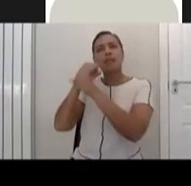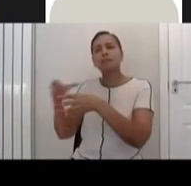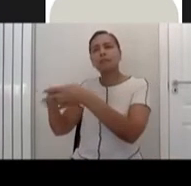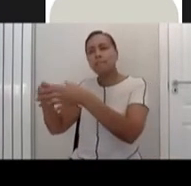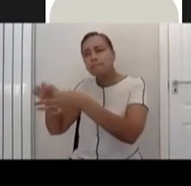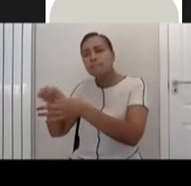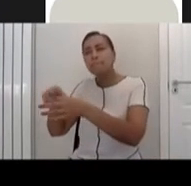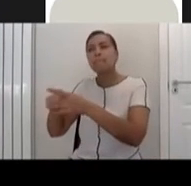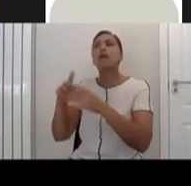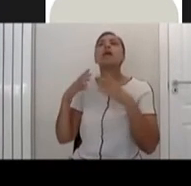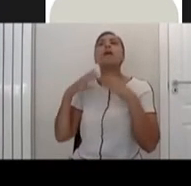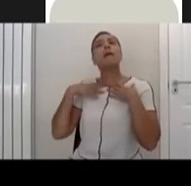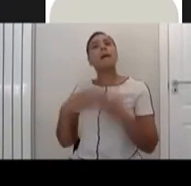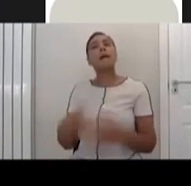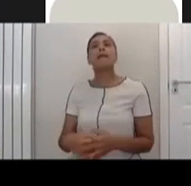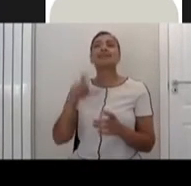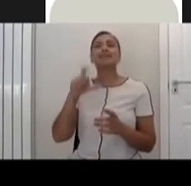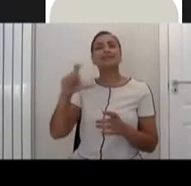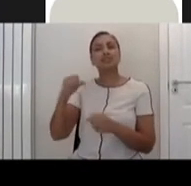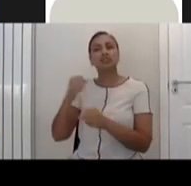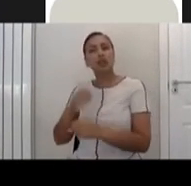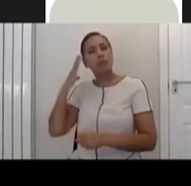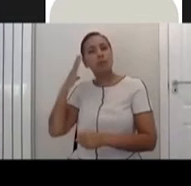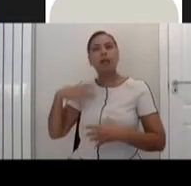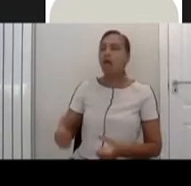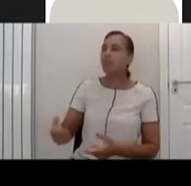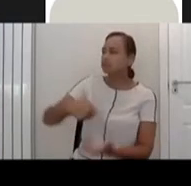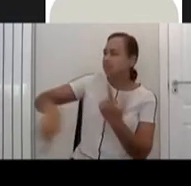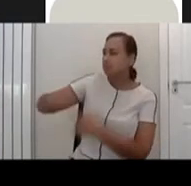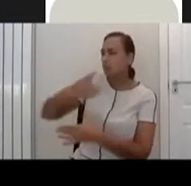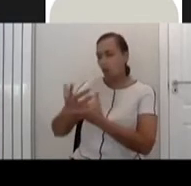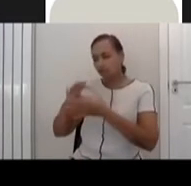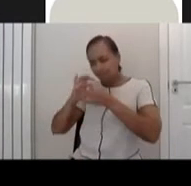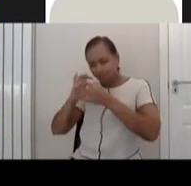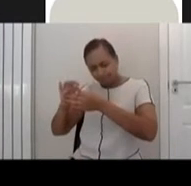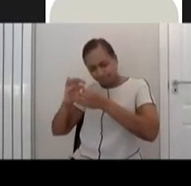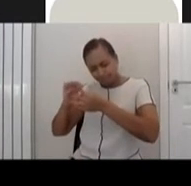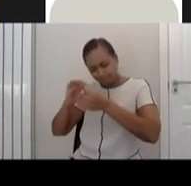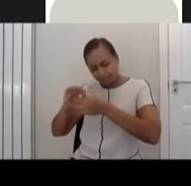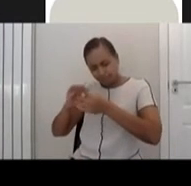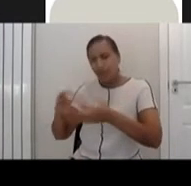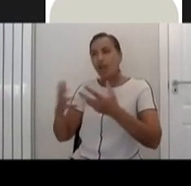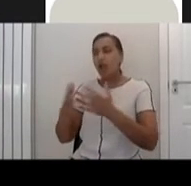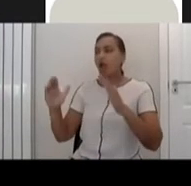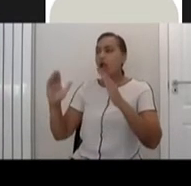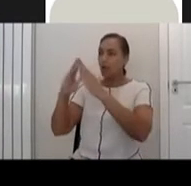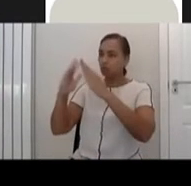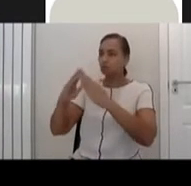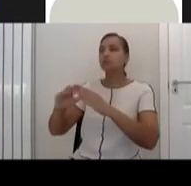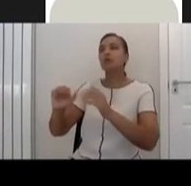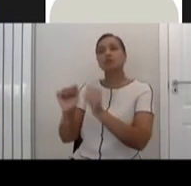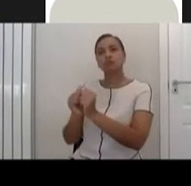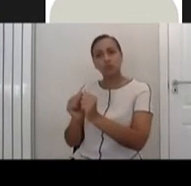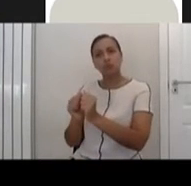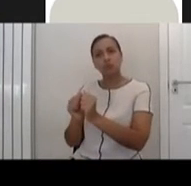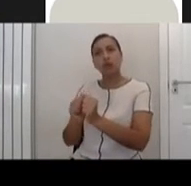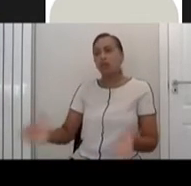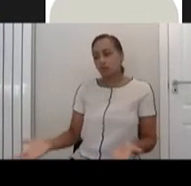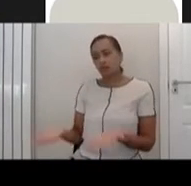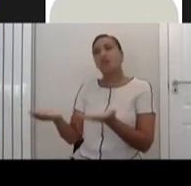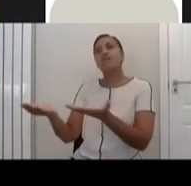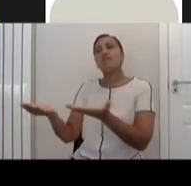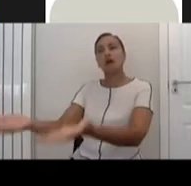the CCG. We've all been working very, very closely together to house rough sleepers. And not only that, but using